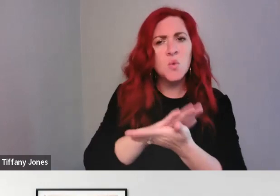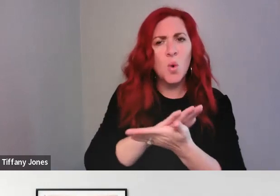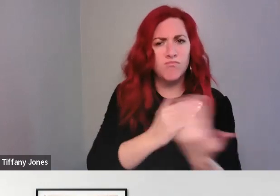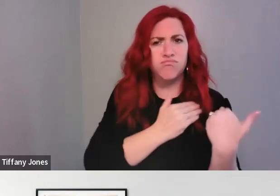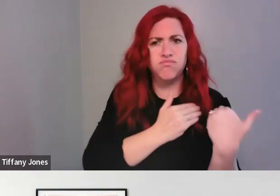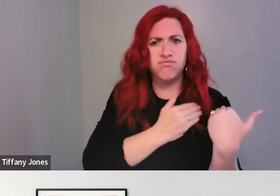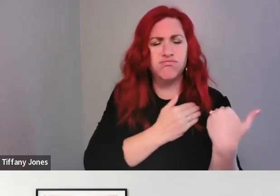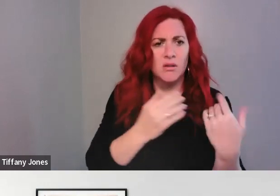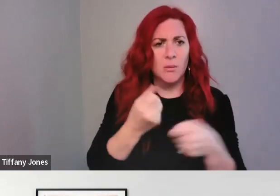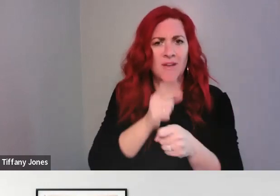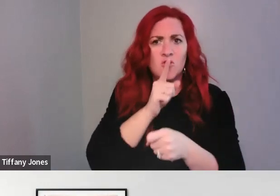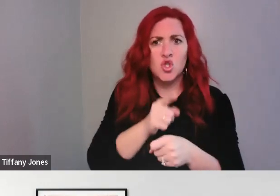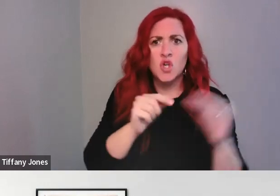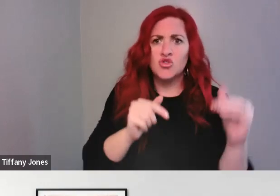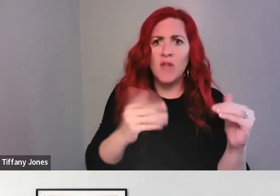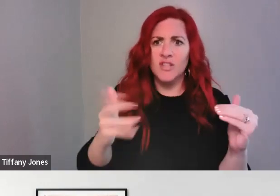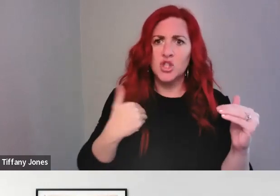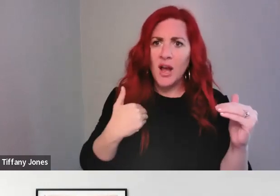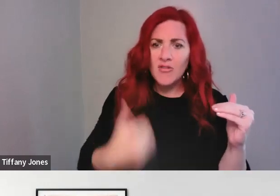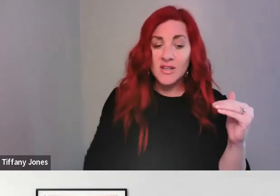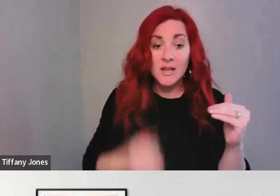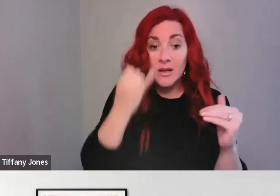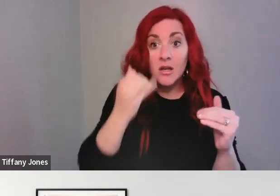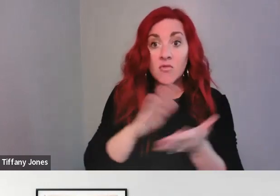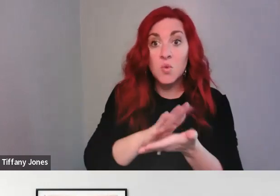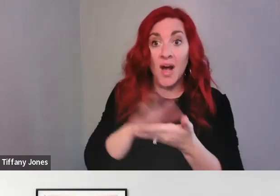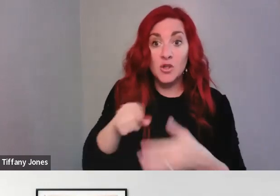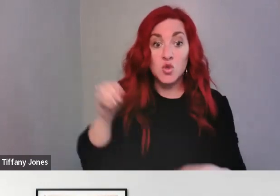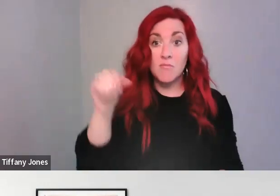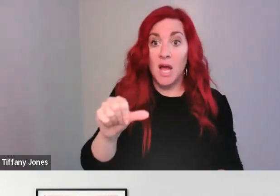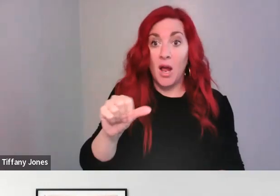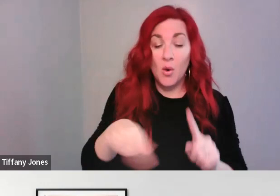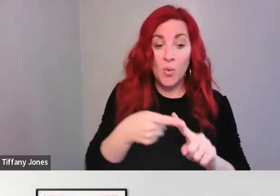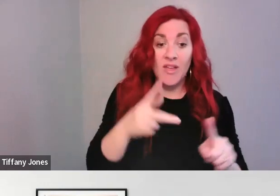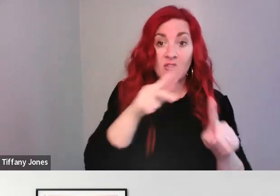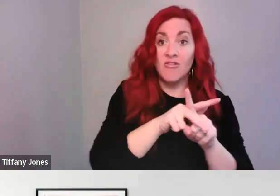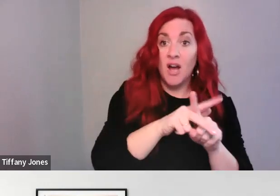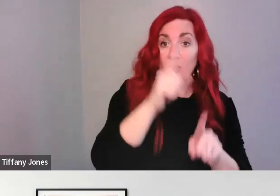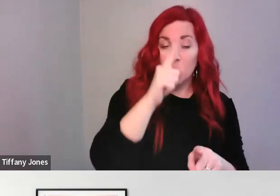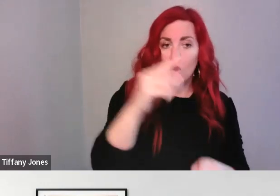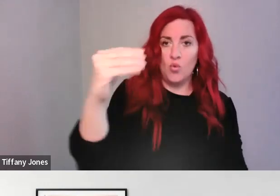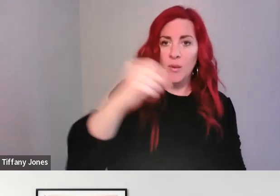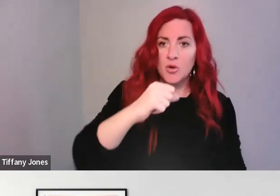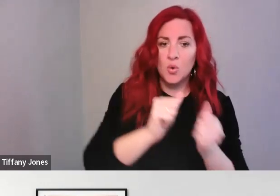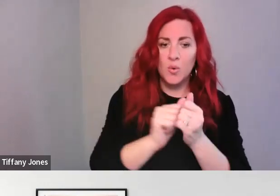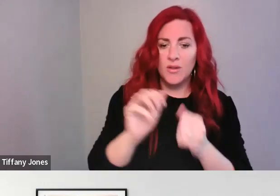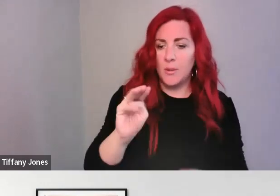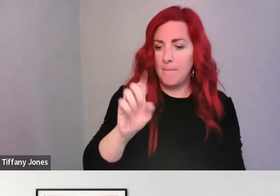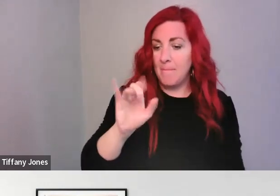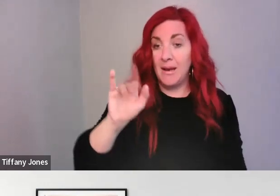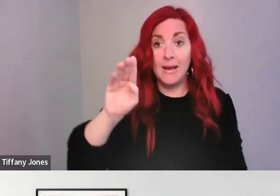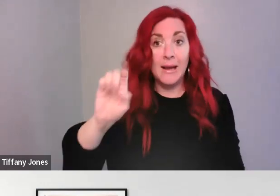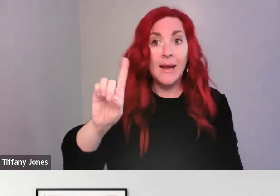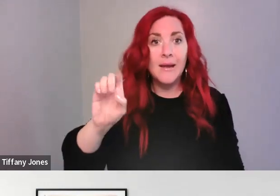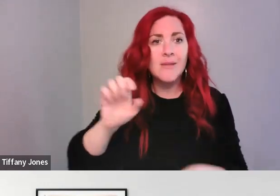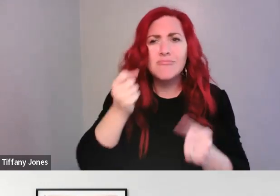it. So if the school needs to fund it while they, file for reimbursement with Medicaid, or otherwise arguing about who's going to pay